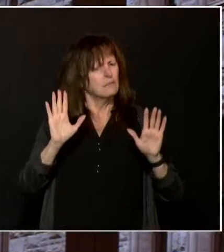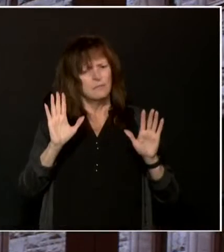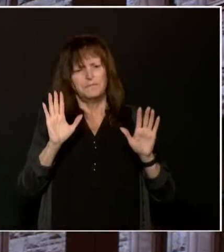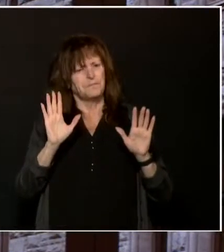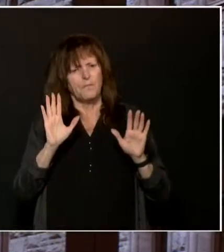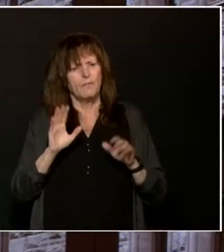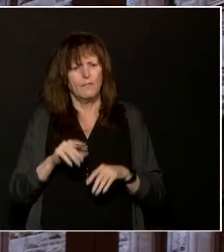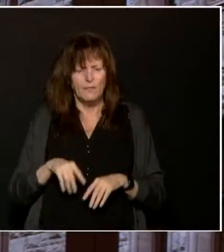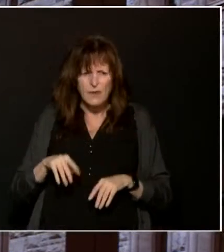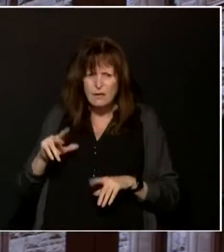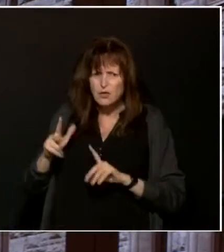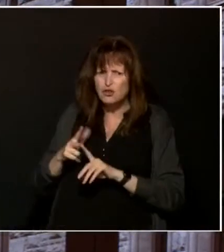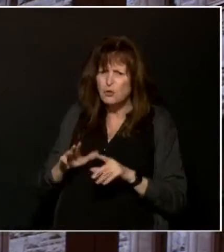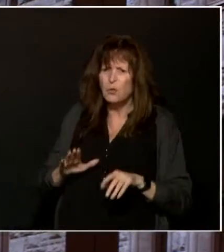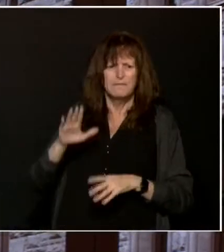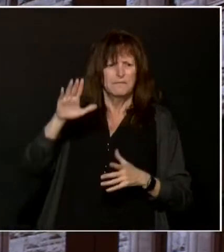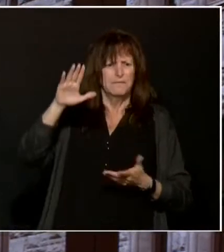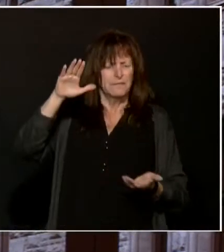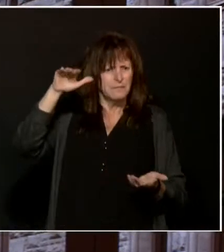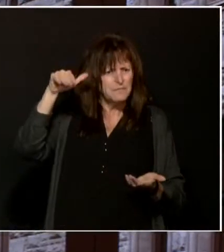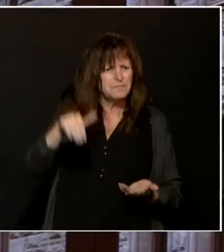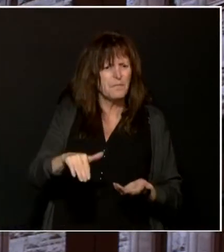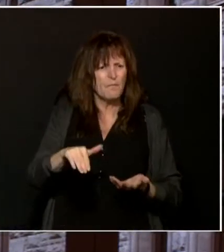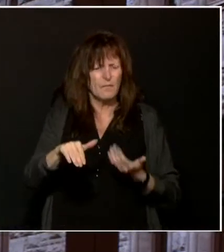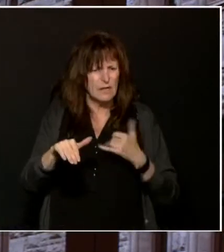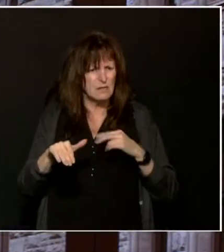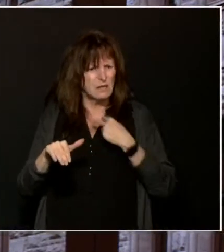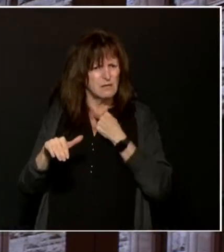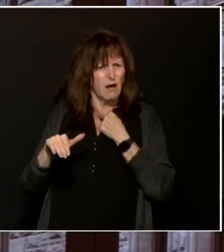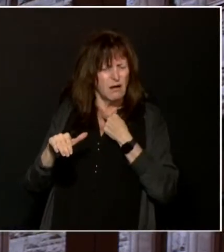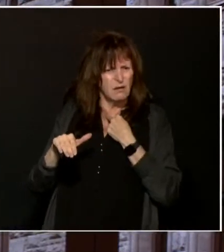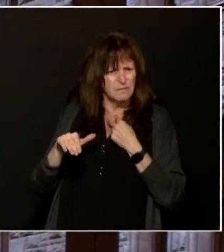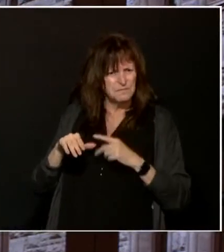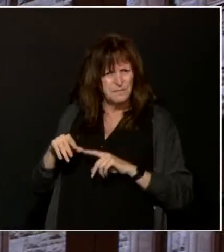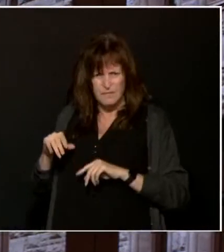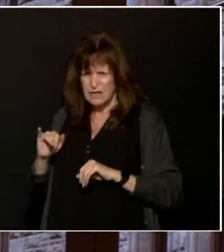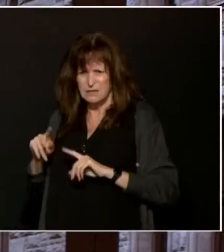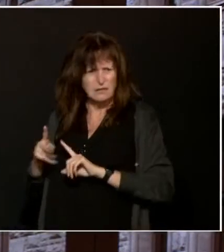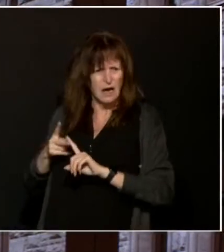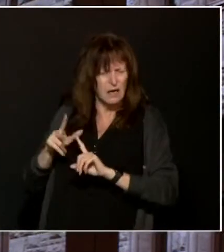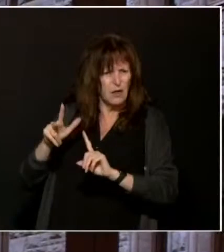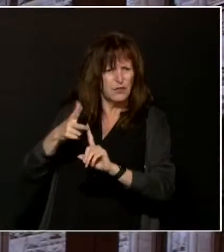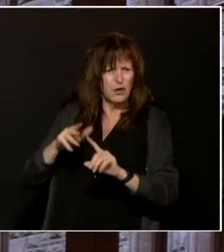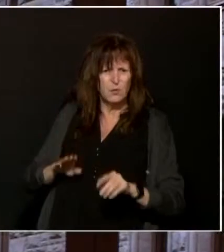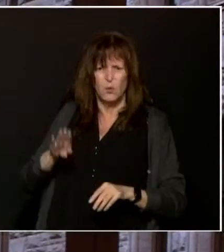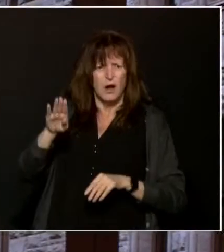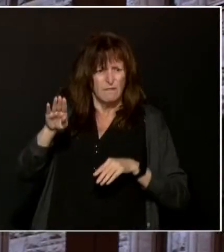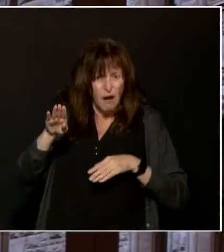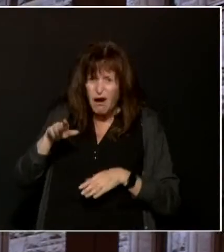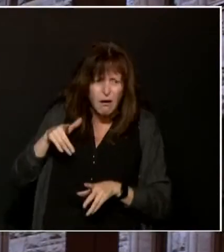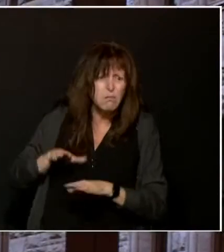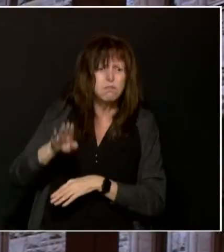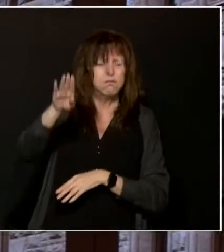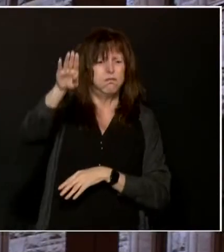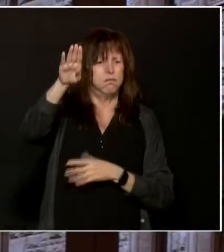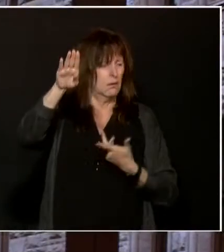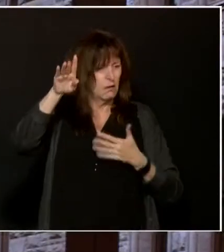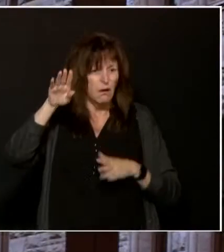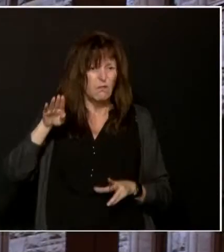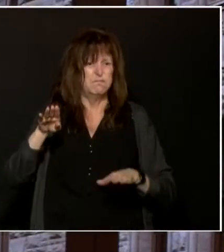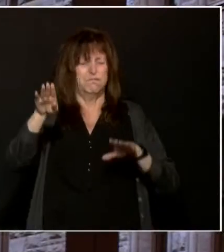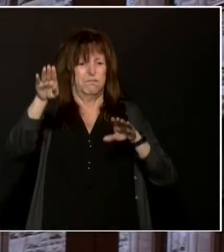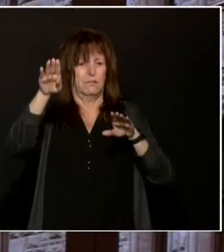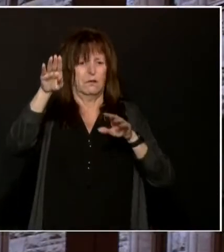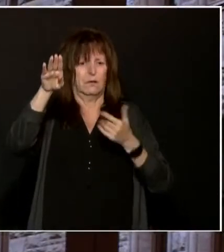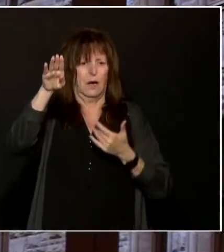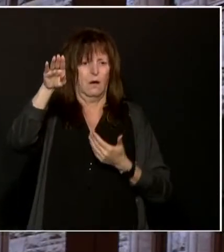We're still not out of the trough that we were between the second and third wave. So we're still not even down below what we were before the second wave. So we